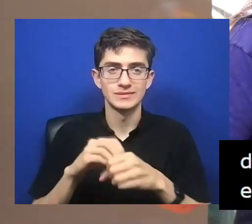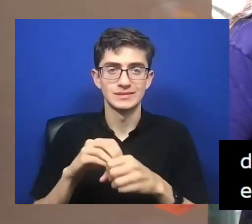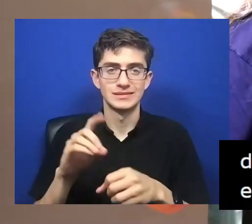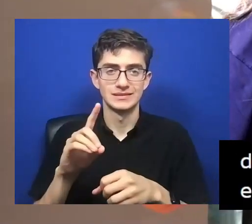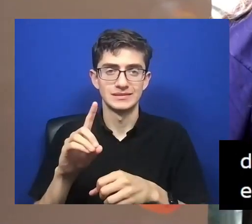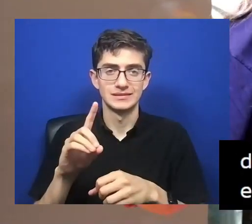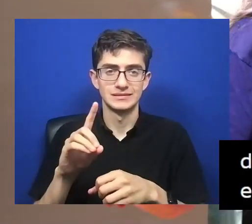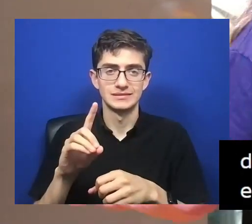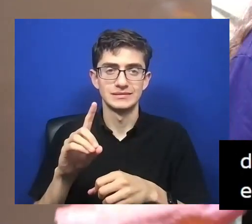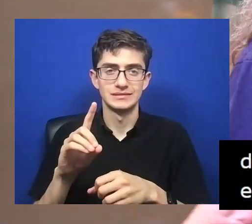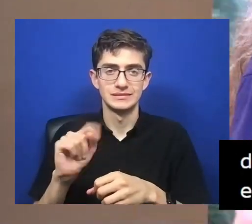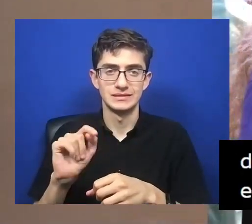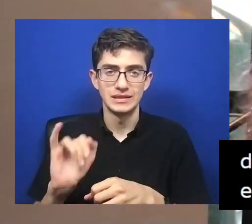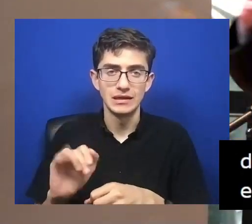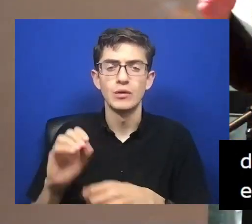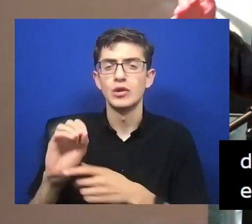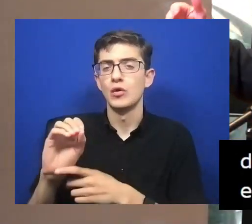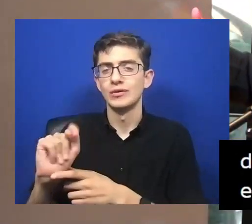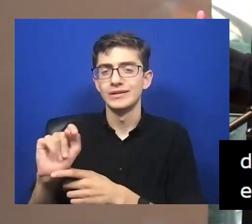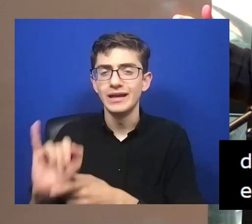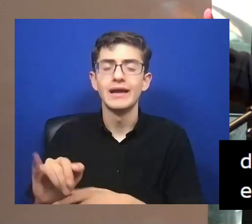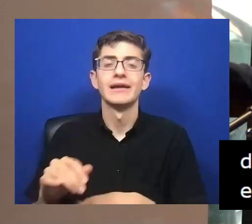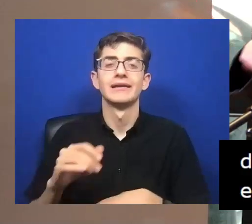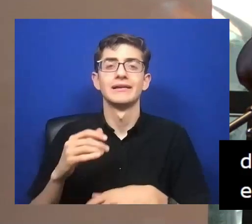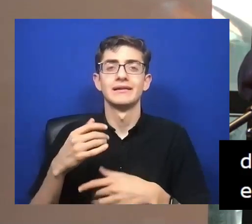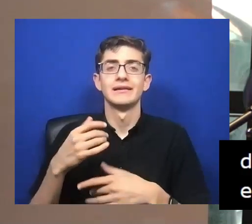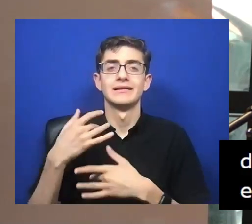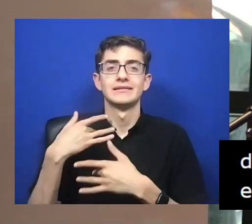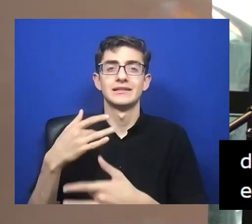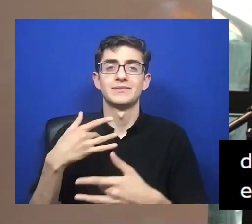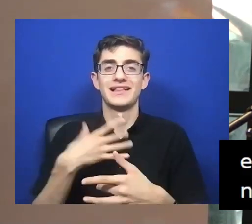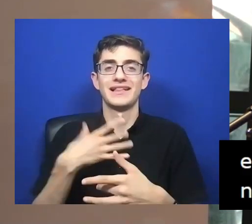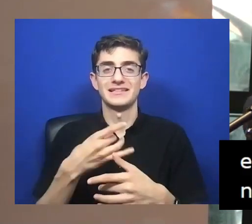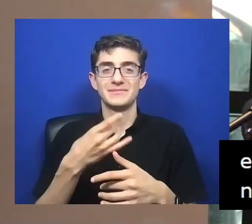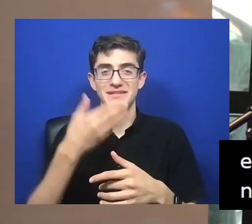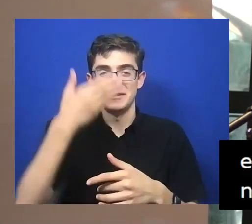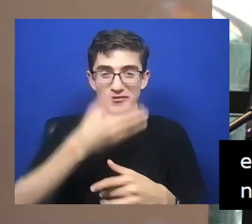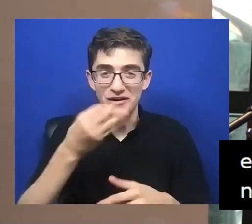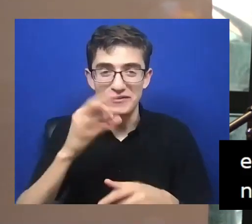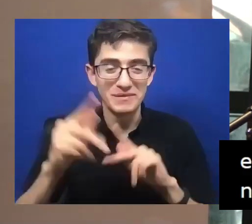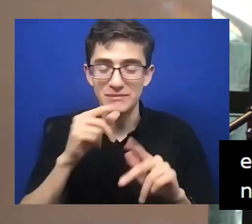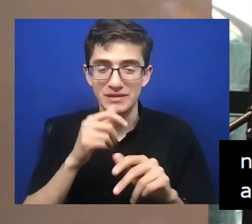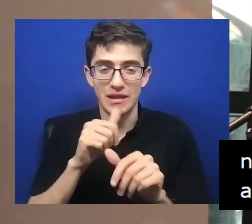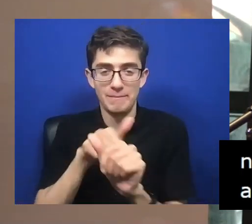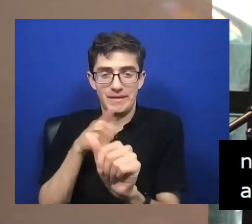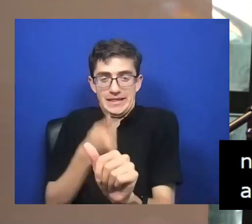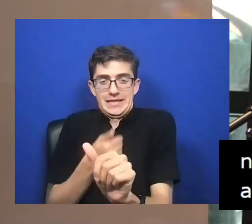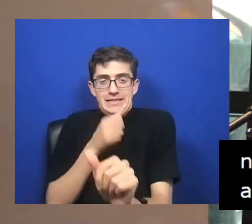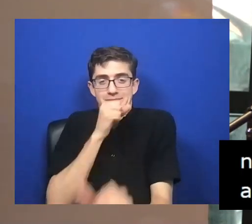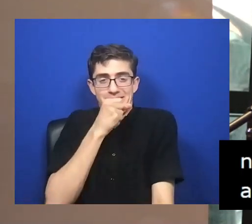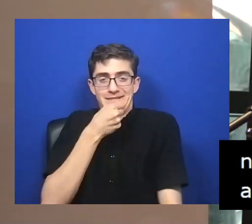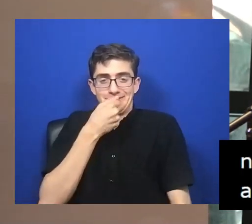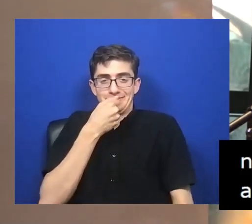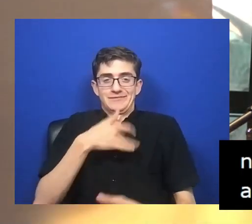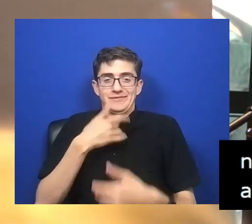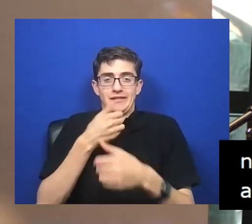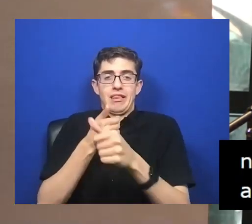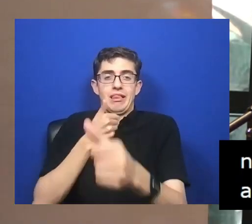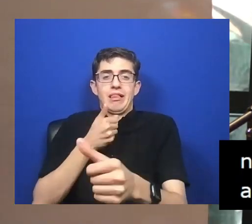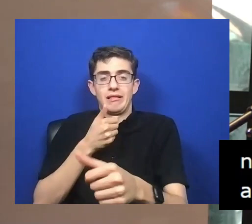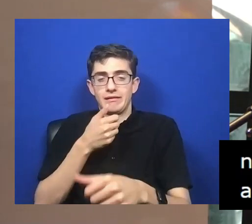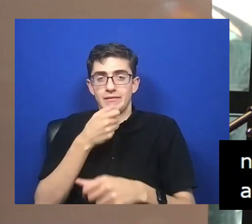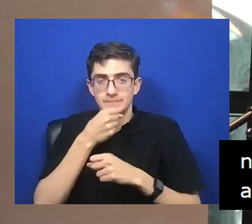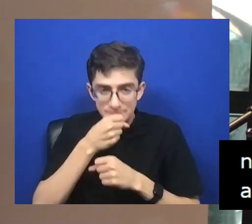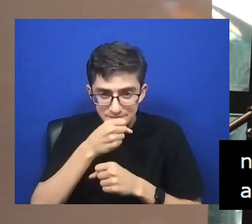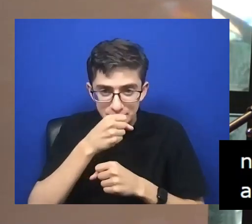Okay. Usually I like to be in front of people, not behind this thing, so excuse me. The thing I want to